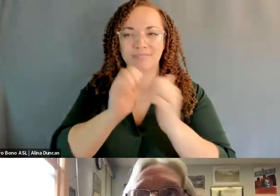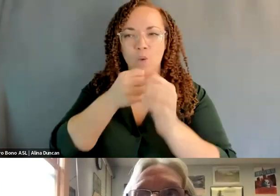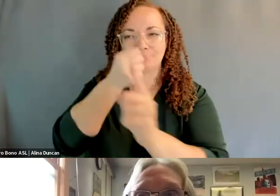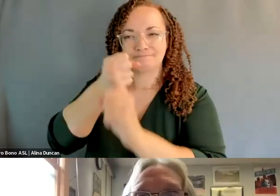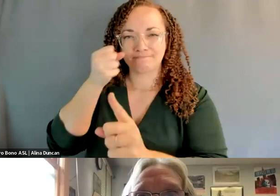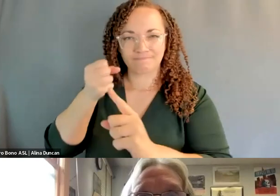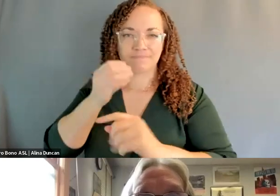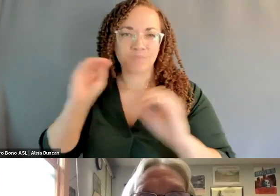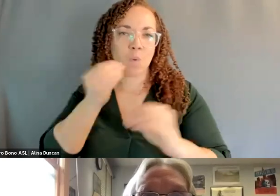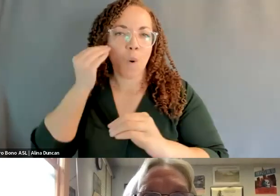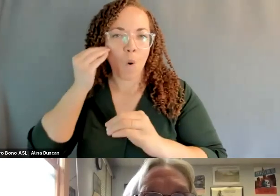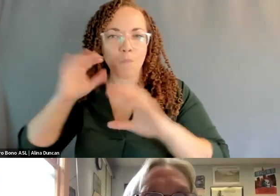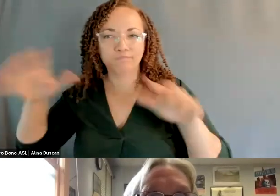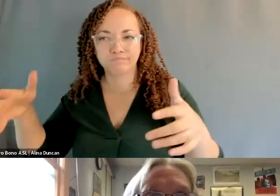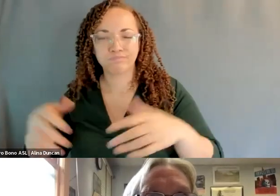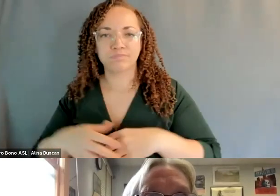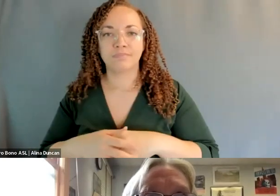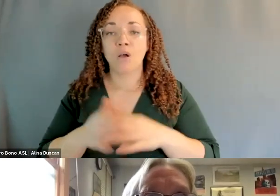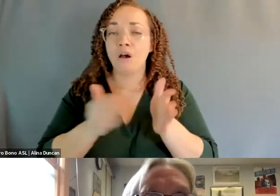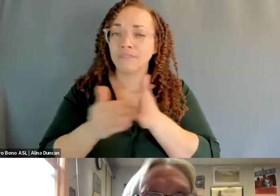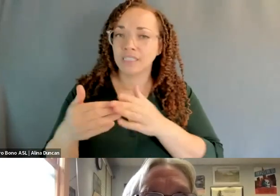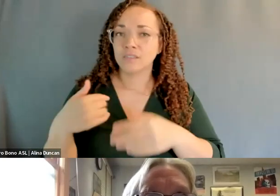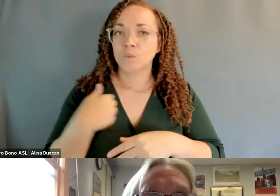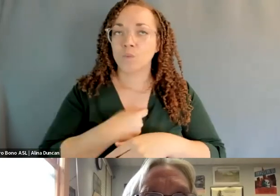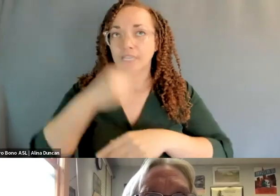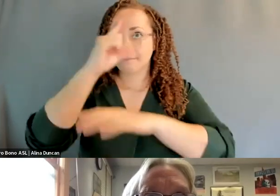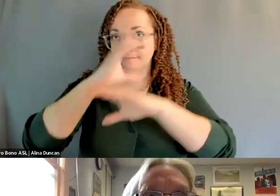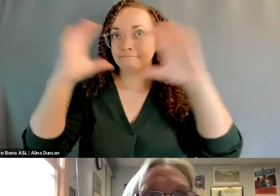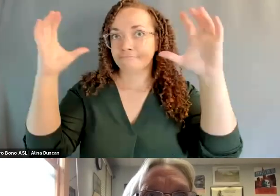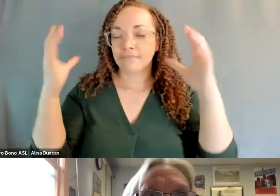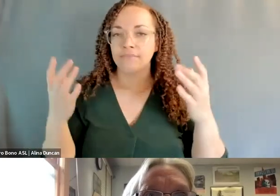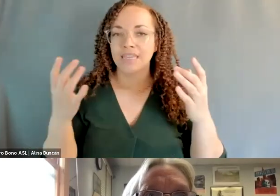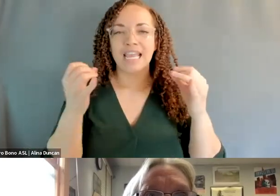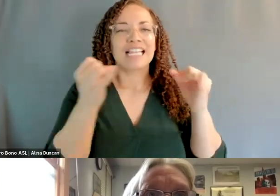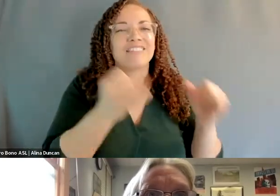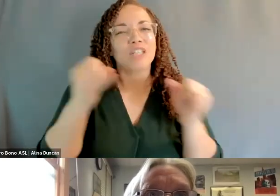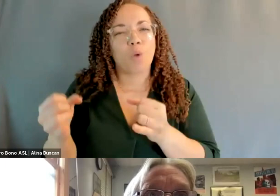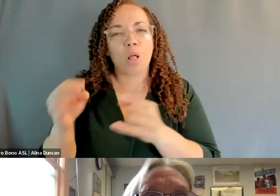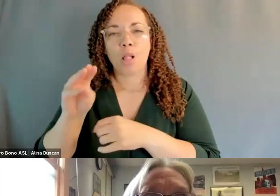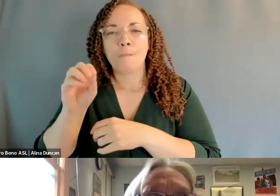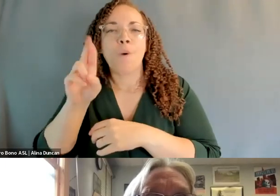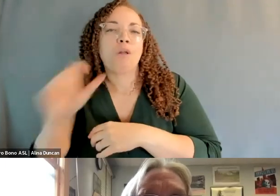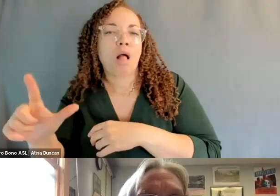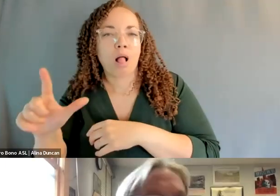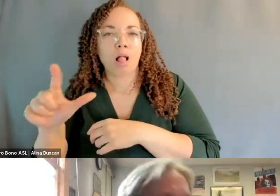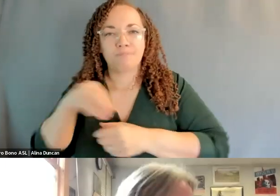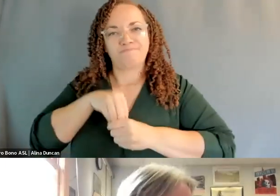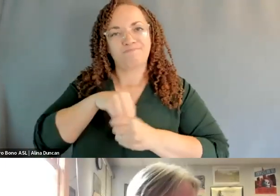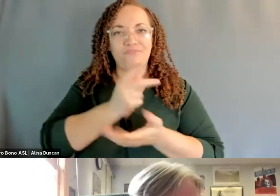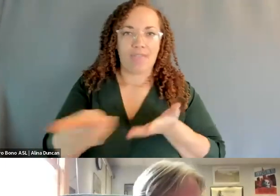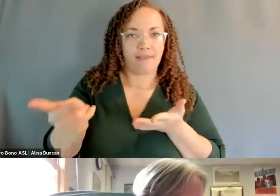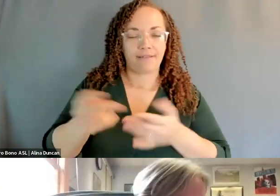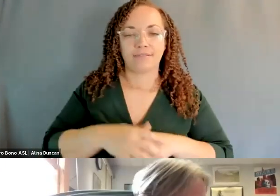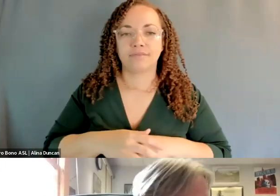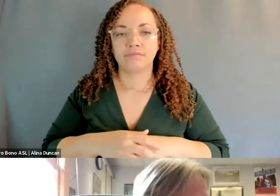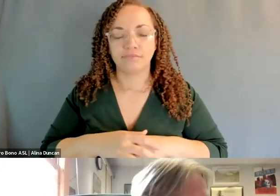And oftentimes we think about, oftentimes houselessness is phrased right as an individual moral failing. And I have a hunch you think